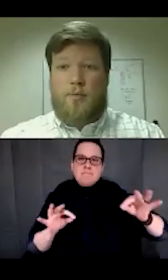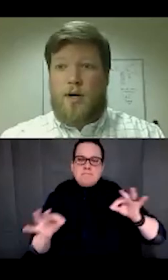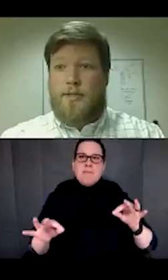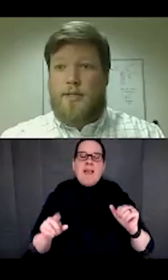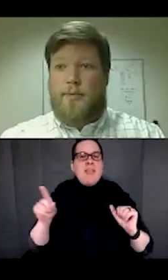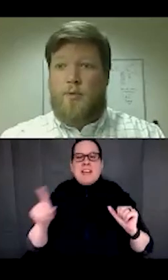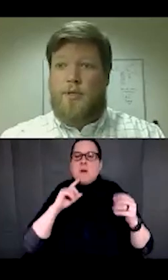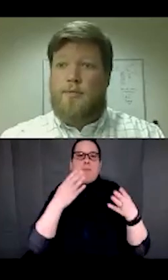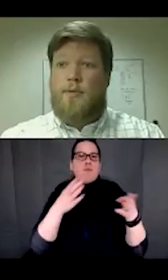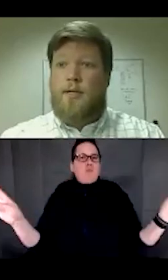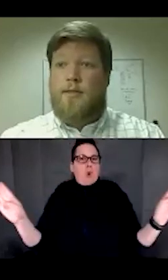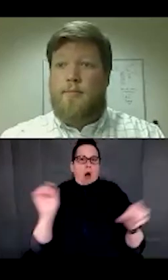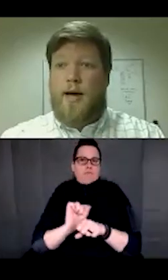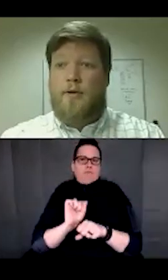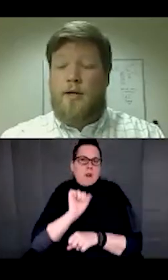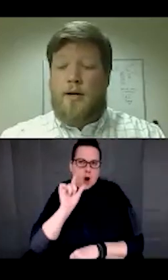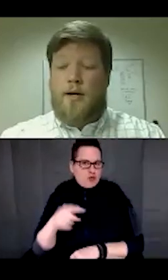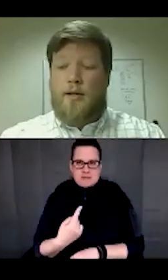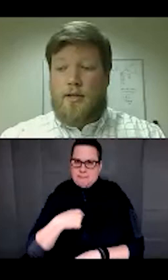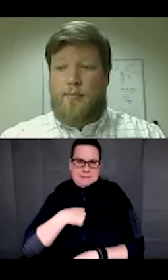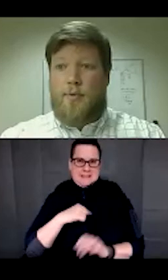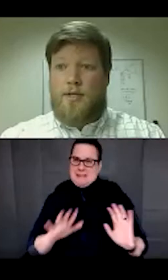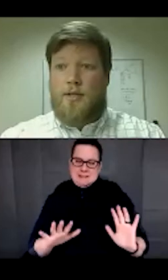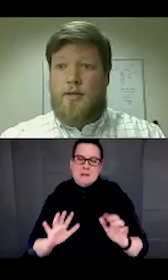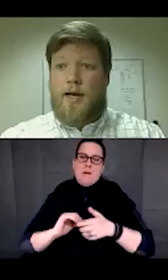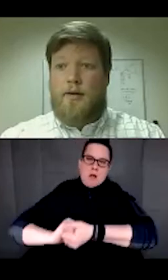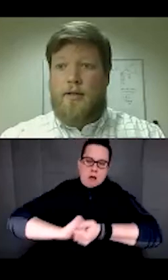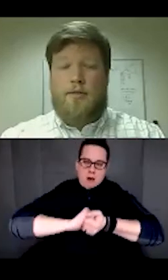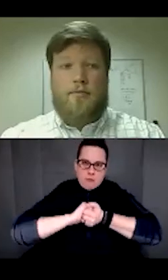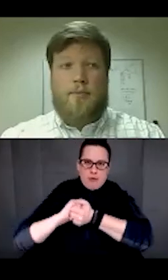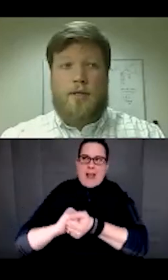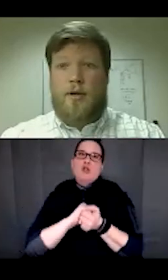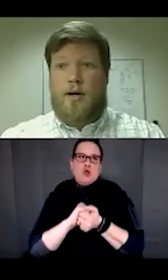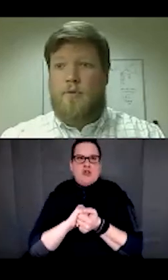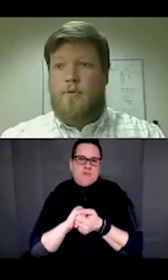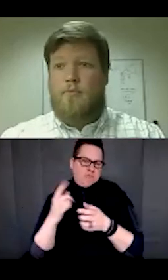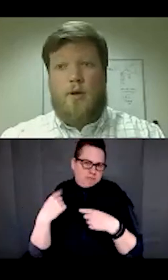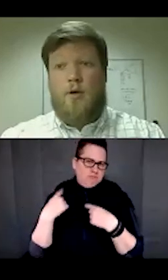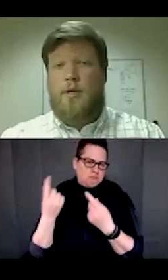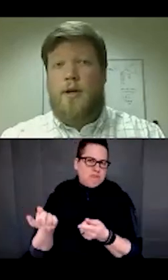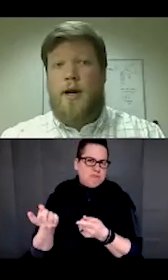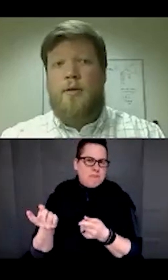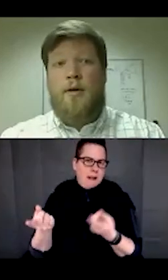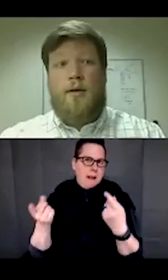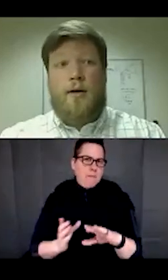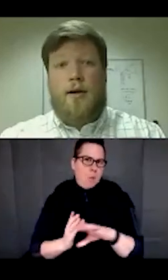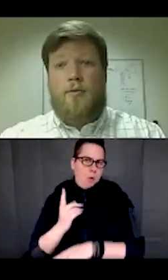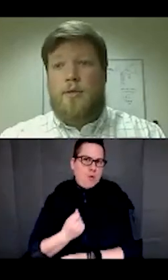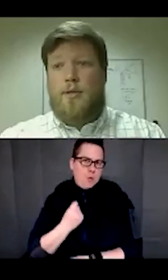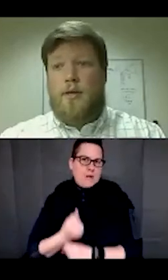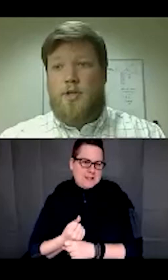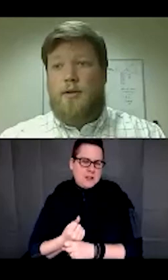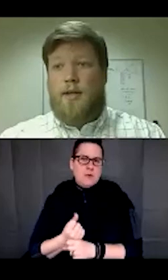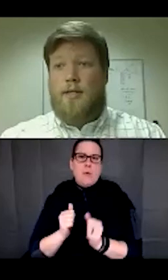broad project that's about more than just me. It's about collaboration that has been going on for over a year now